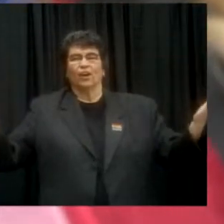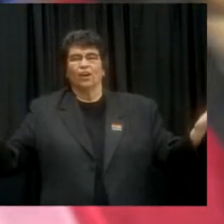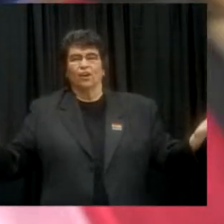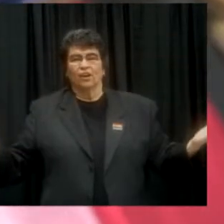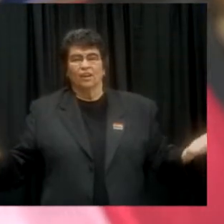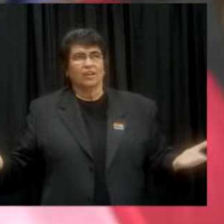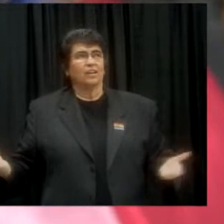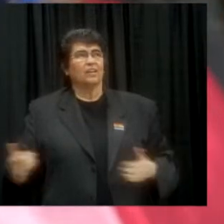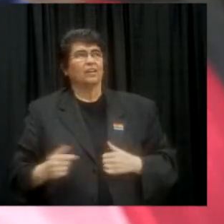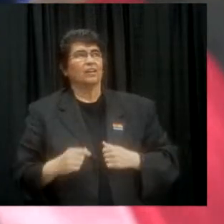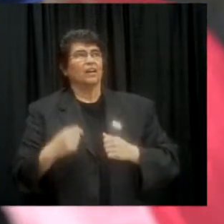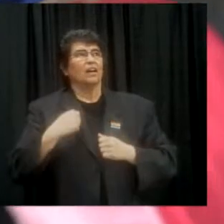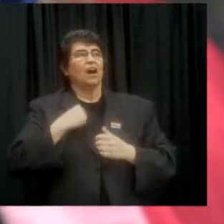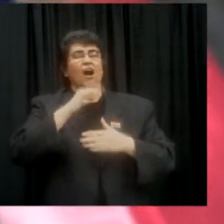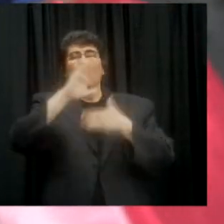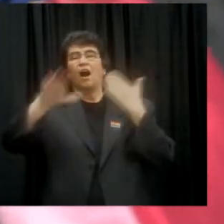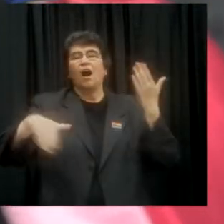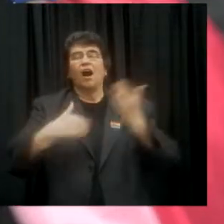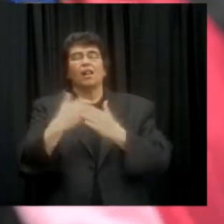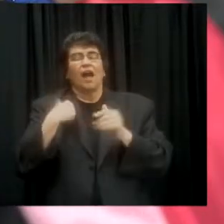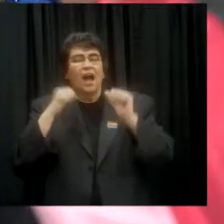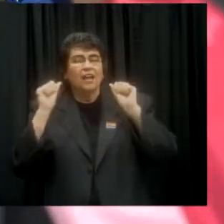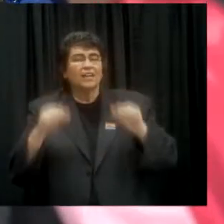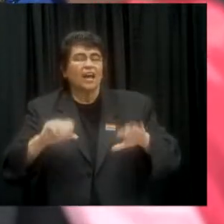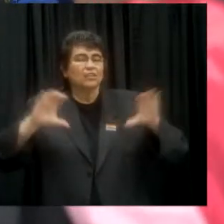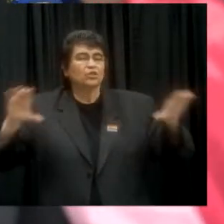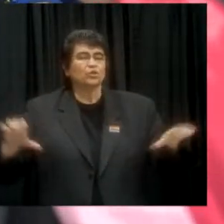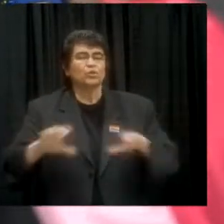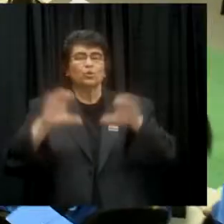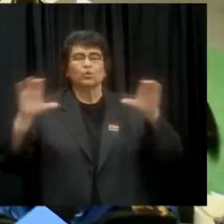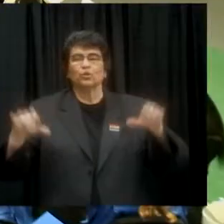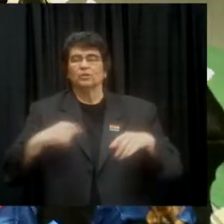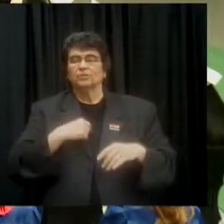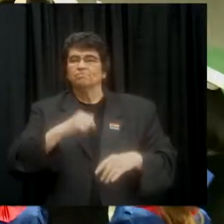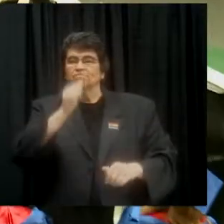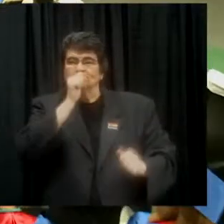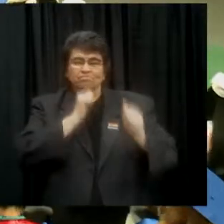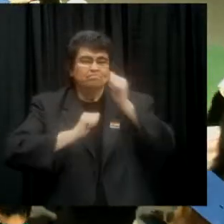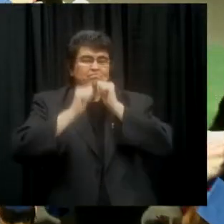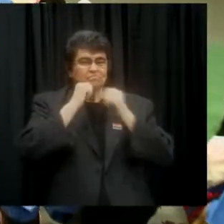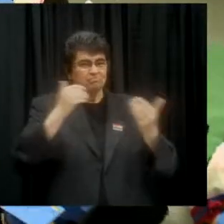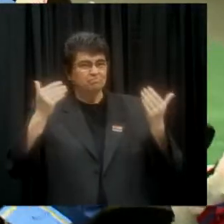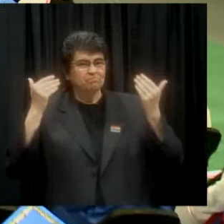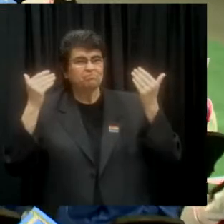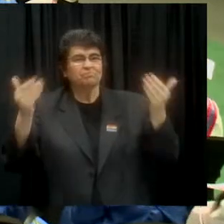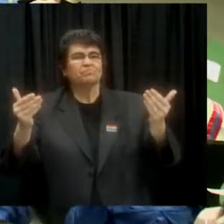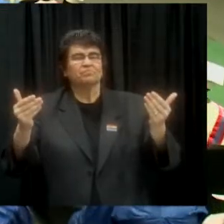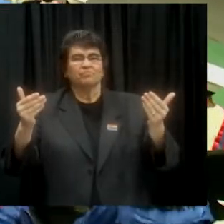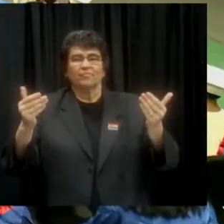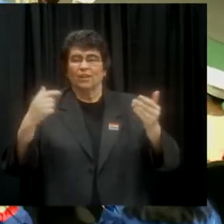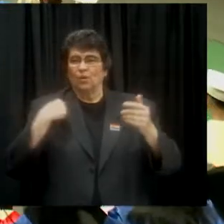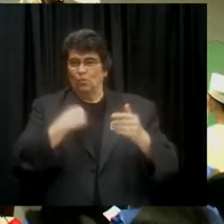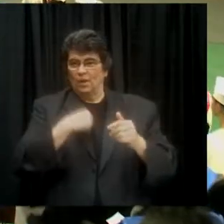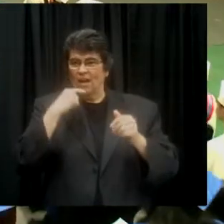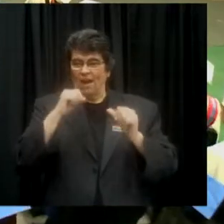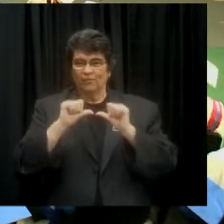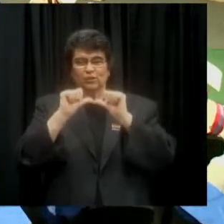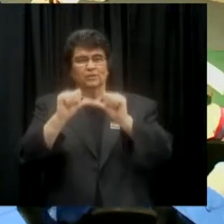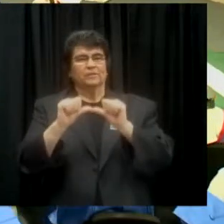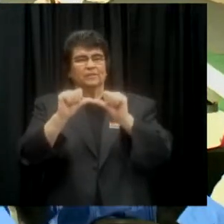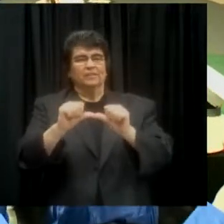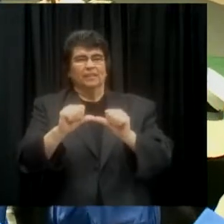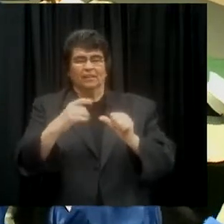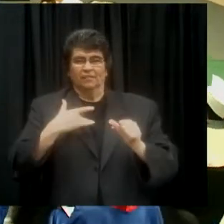And all I can do when the plans break down is stay on my